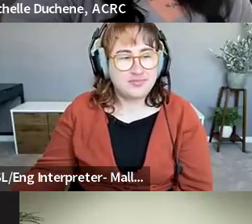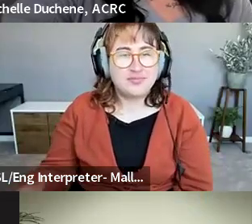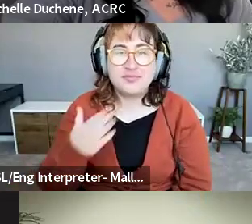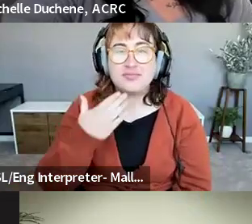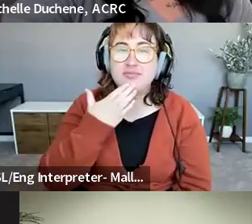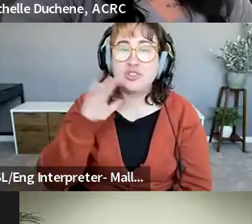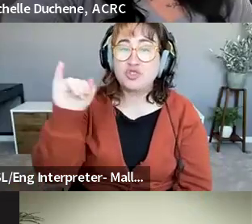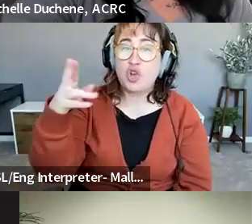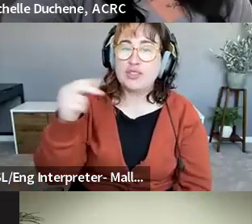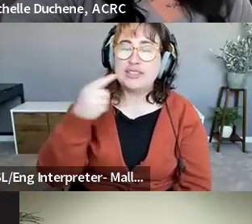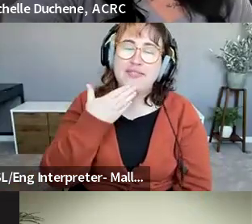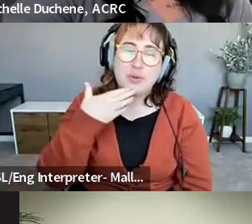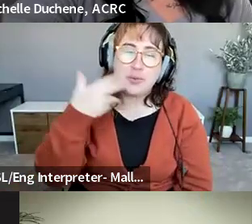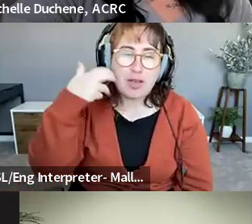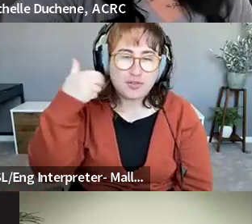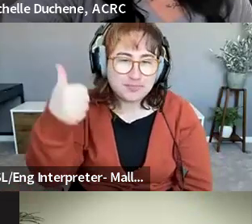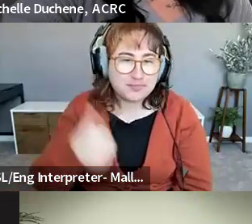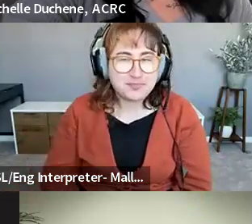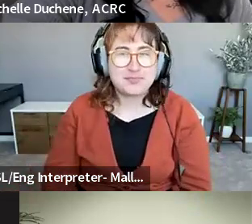Excellent. Thank you, Michael.